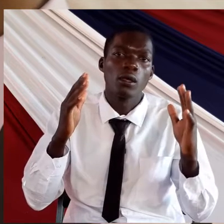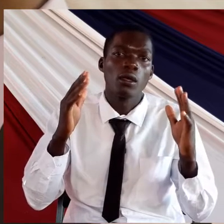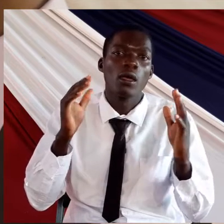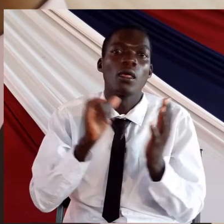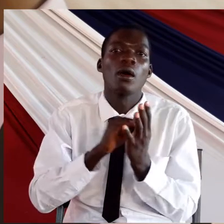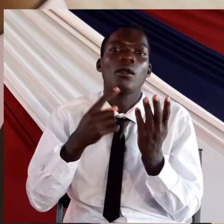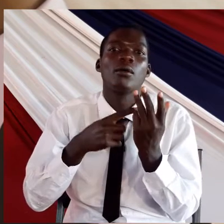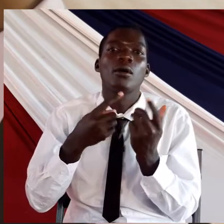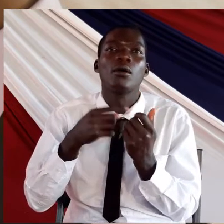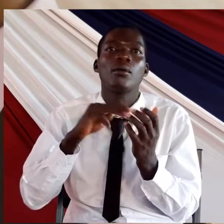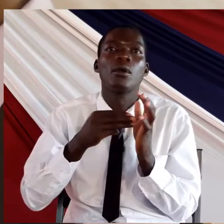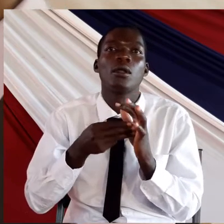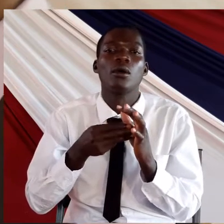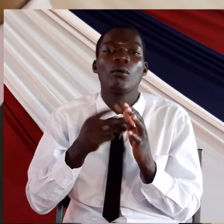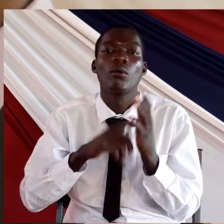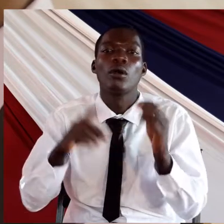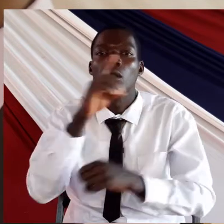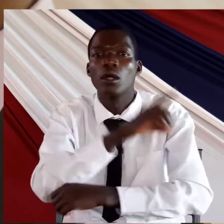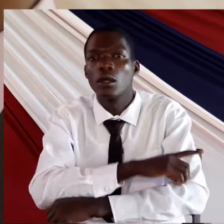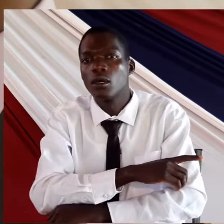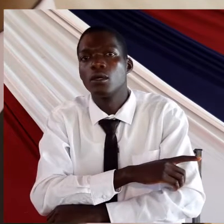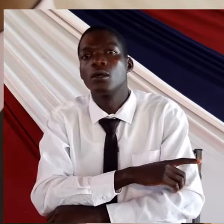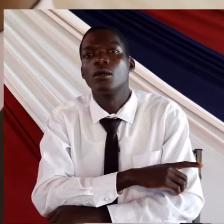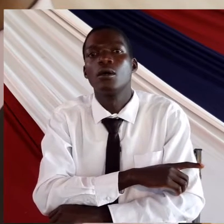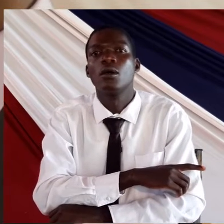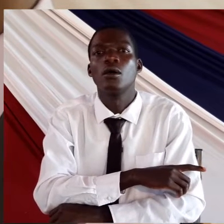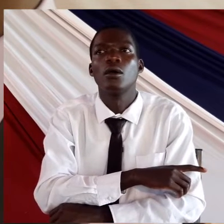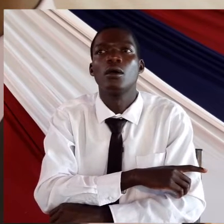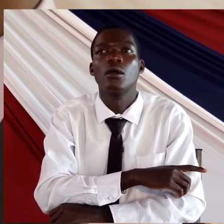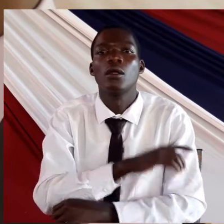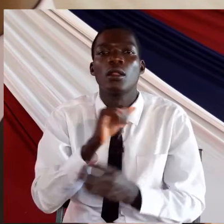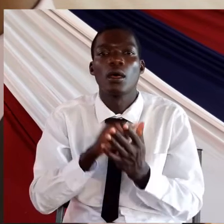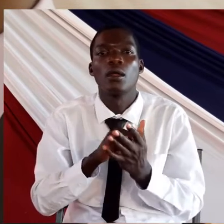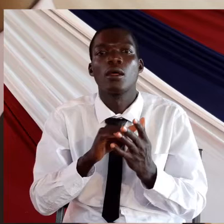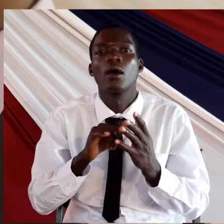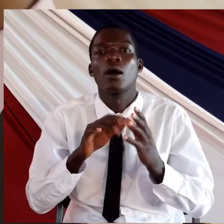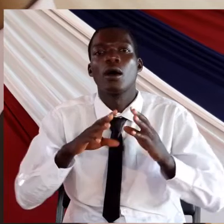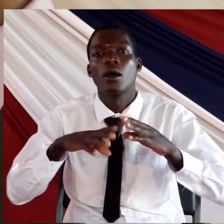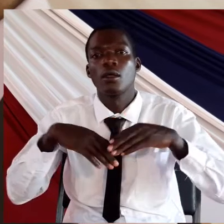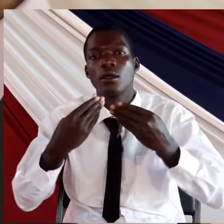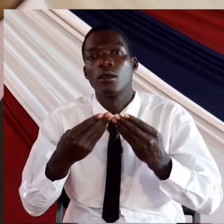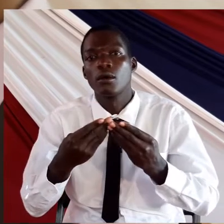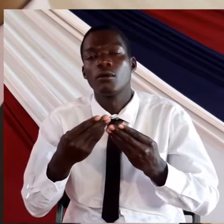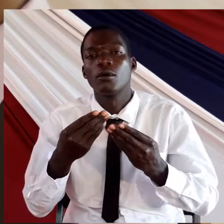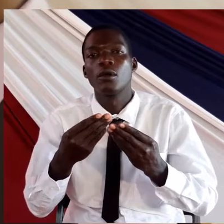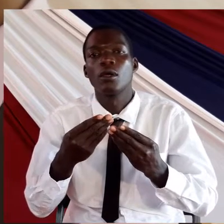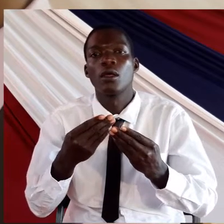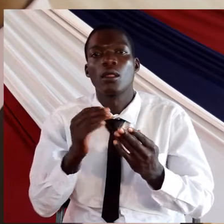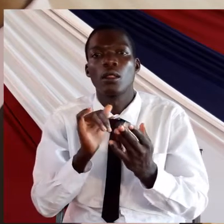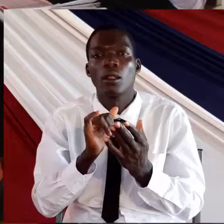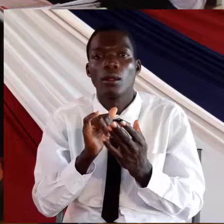account give, and what's the danger in accepting such to be the true